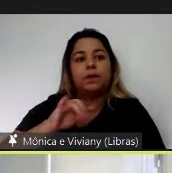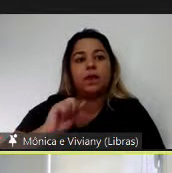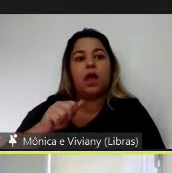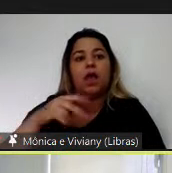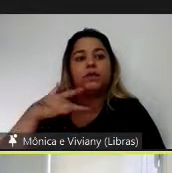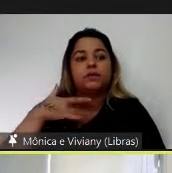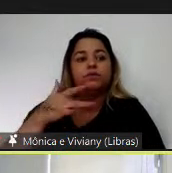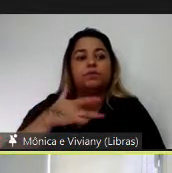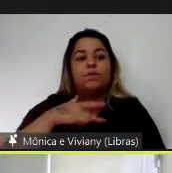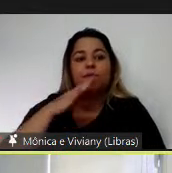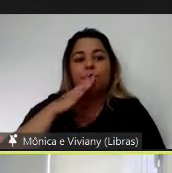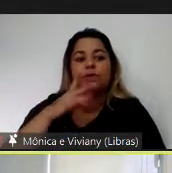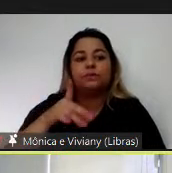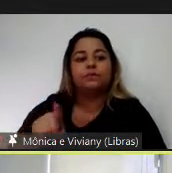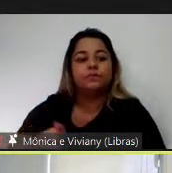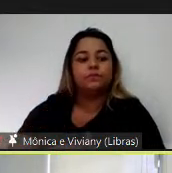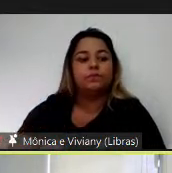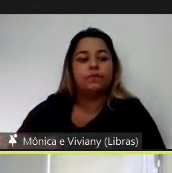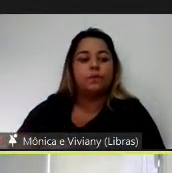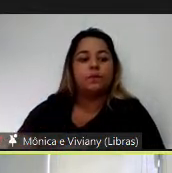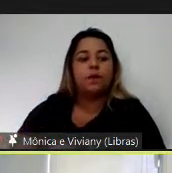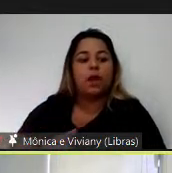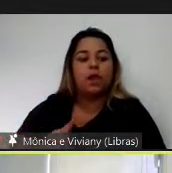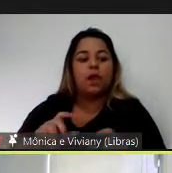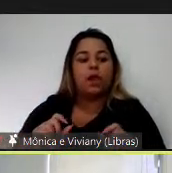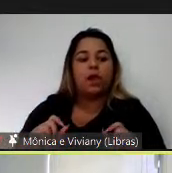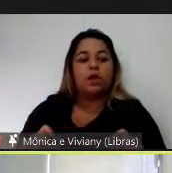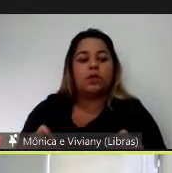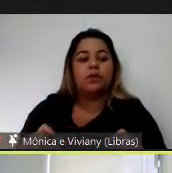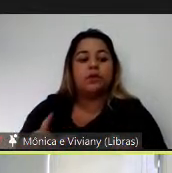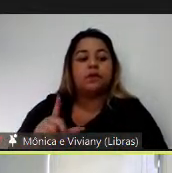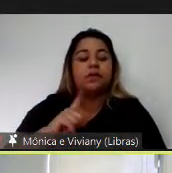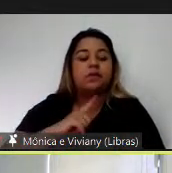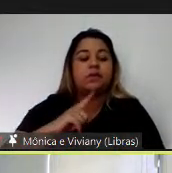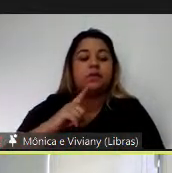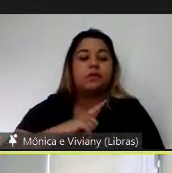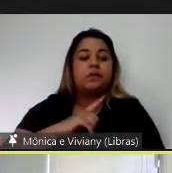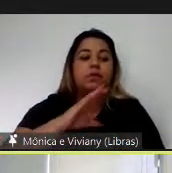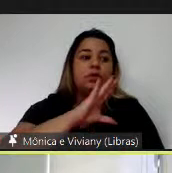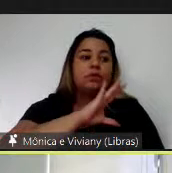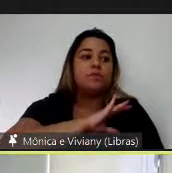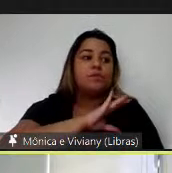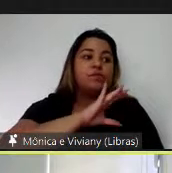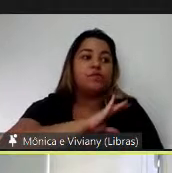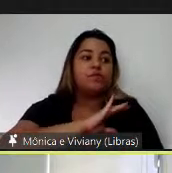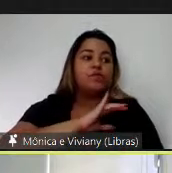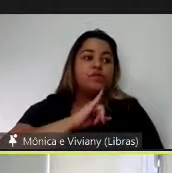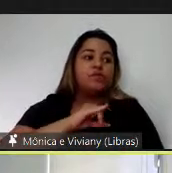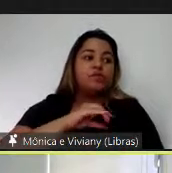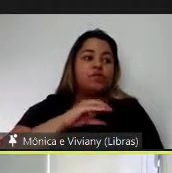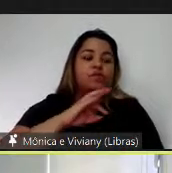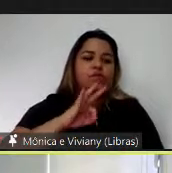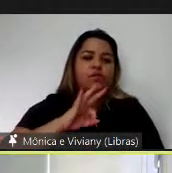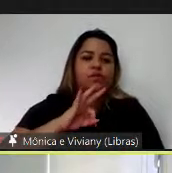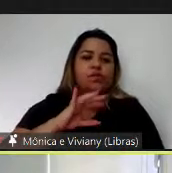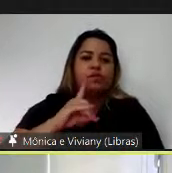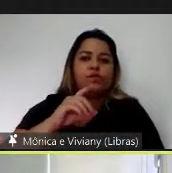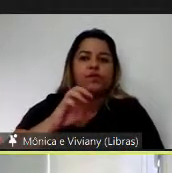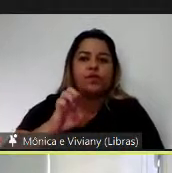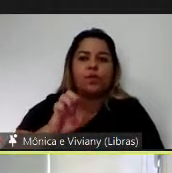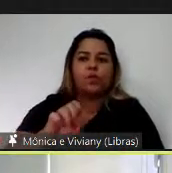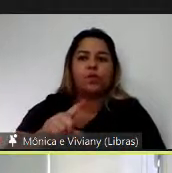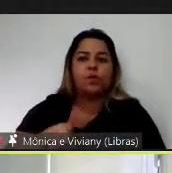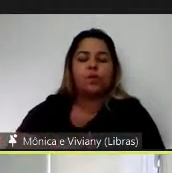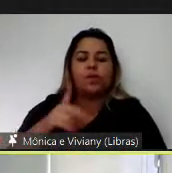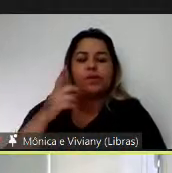teams of primary health that attend patients on prison. We have another coordination that is